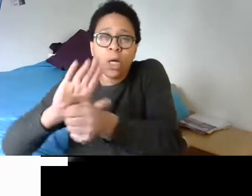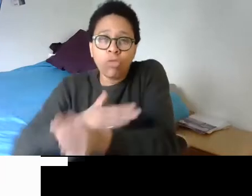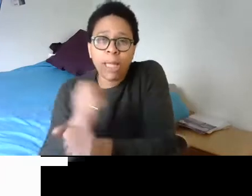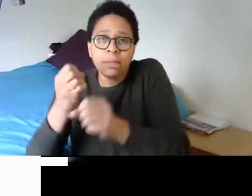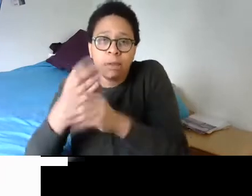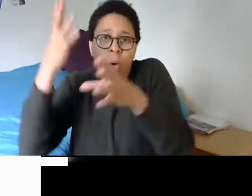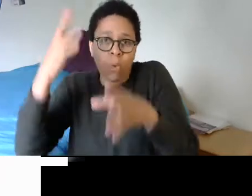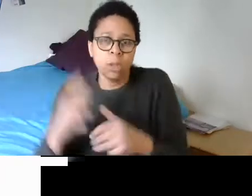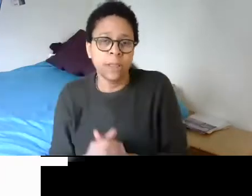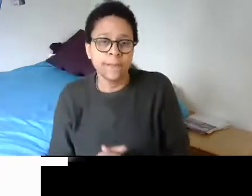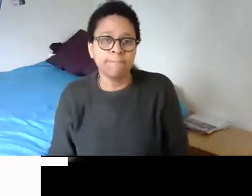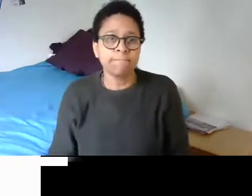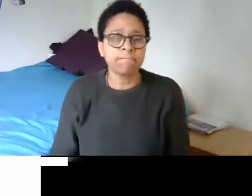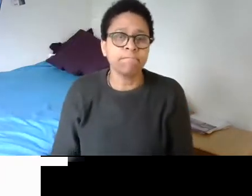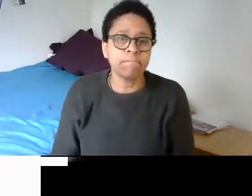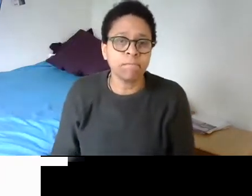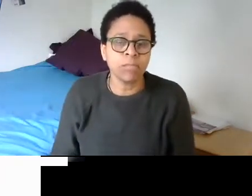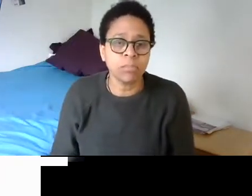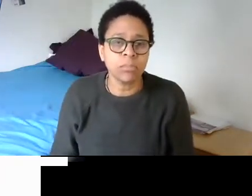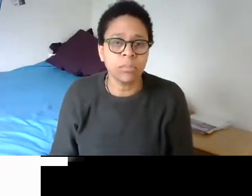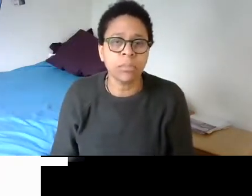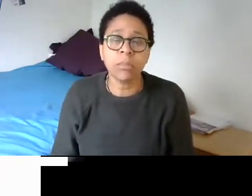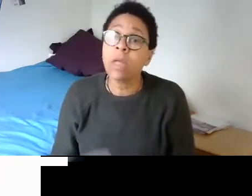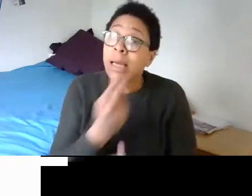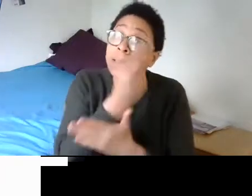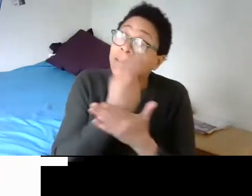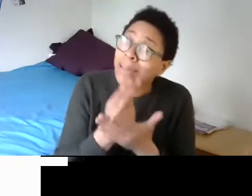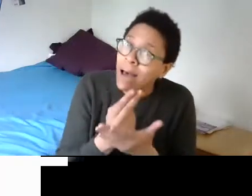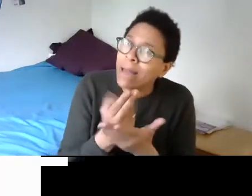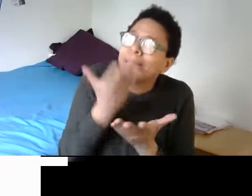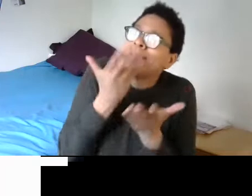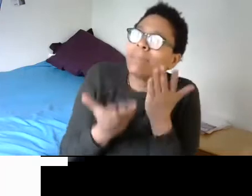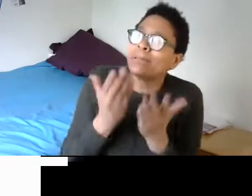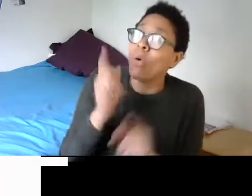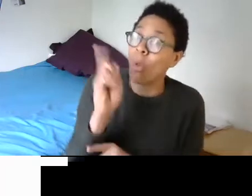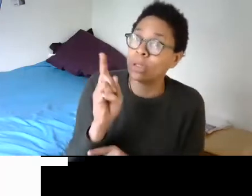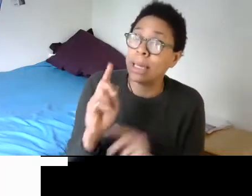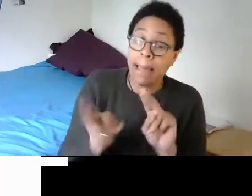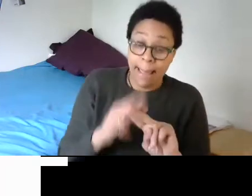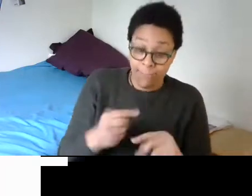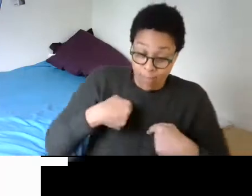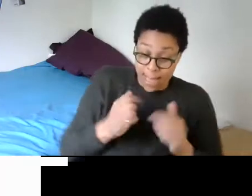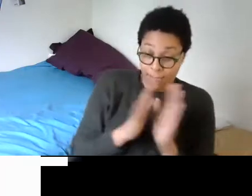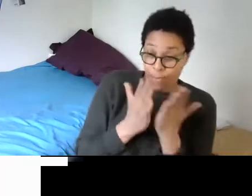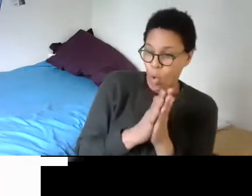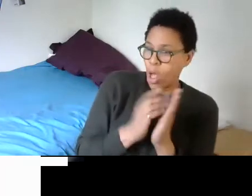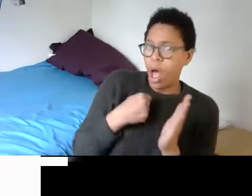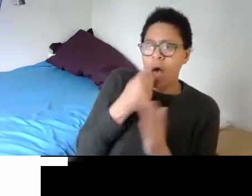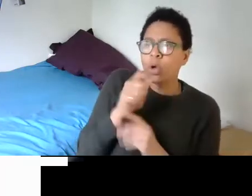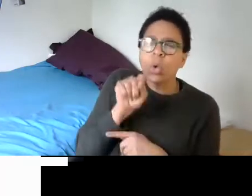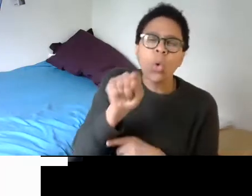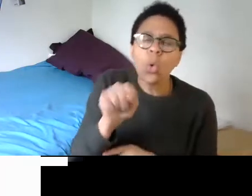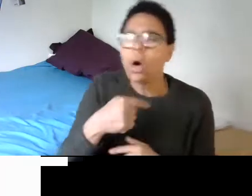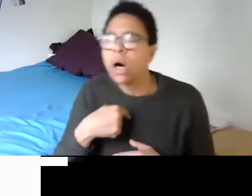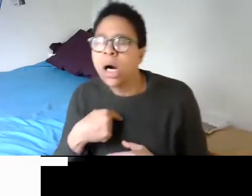golds. Design was highly dependent on who the owner sent the book to, which means that each copy can be unique and highly